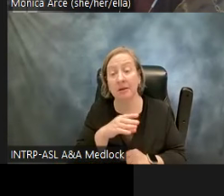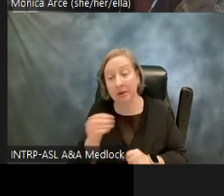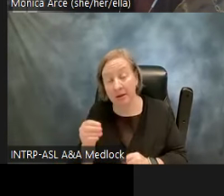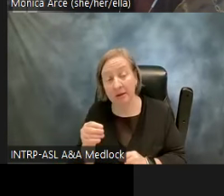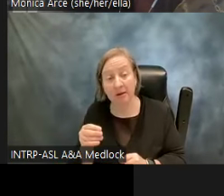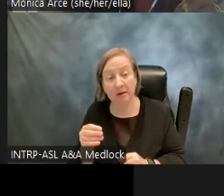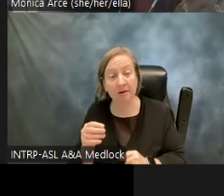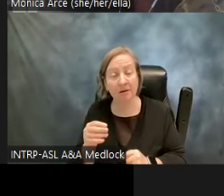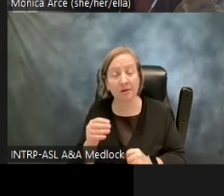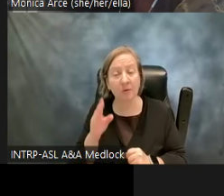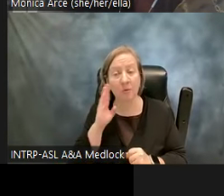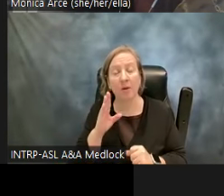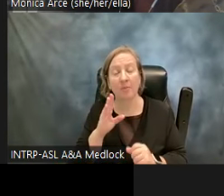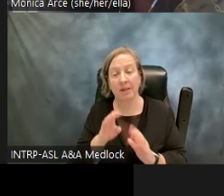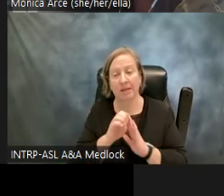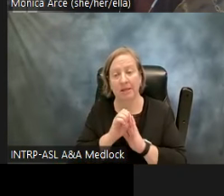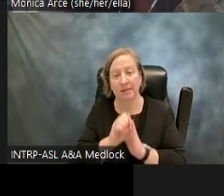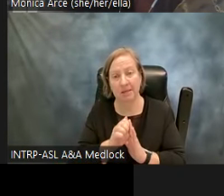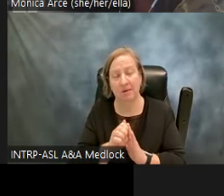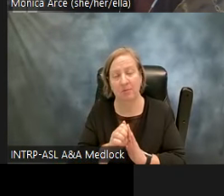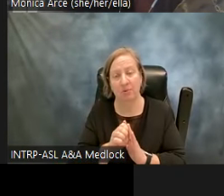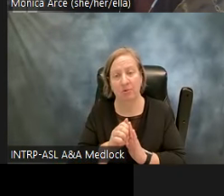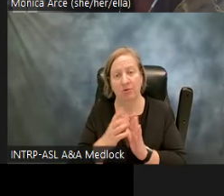be a template and an example